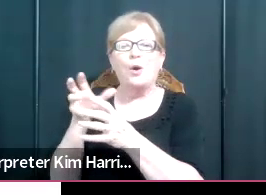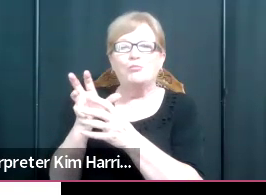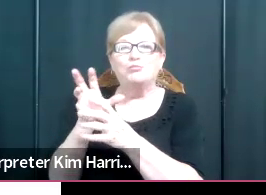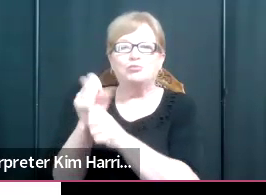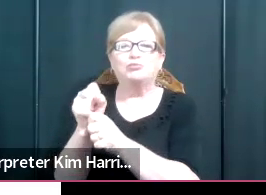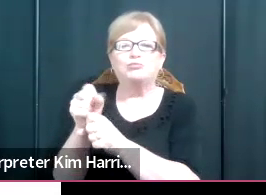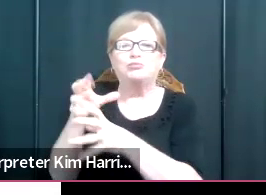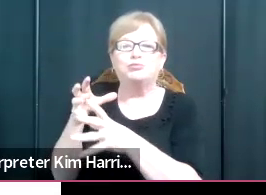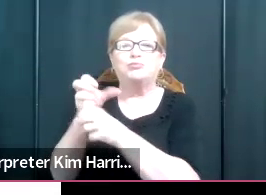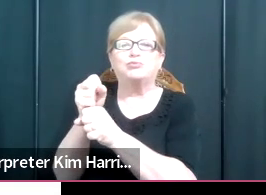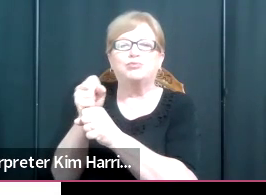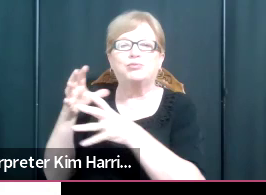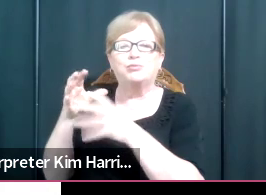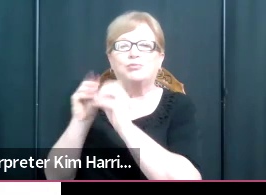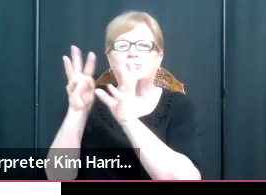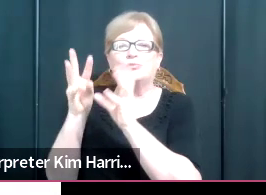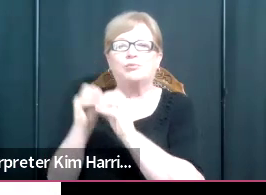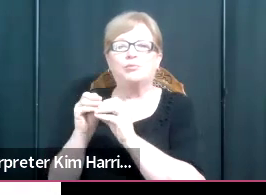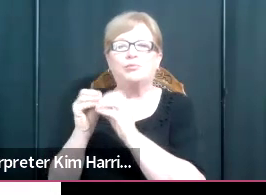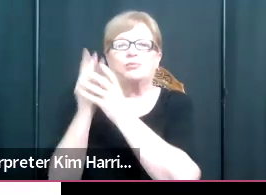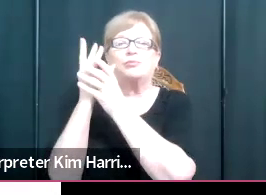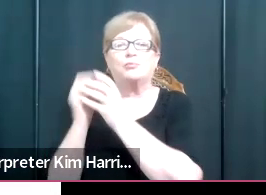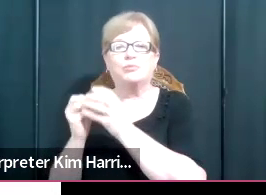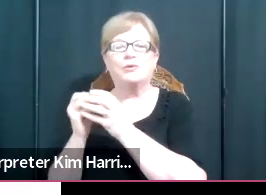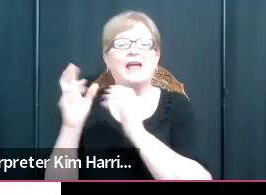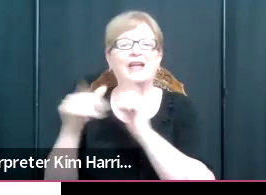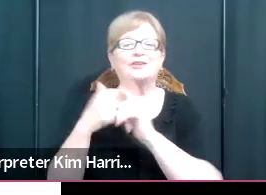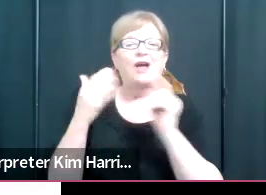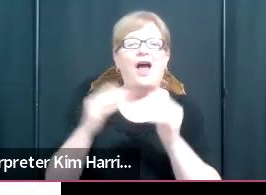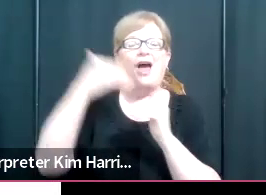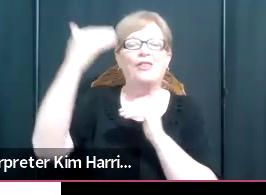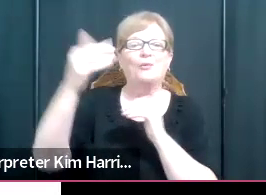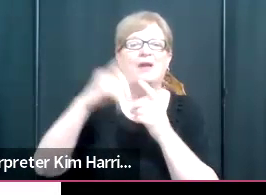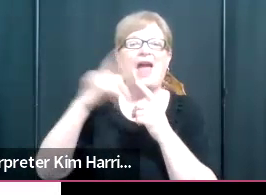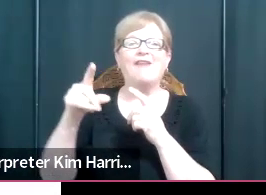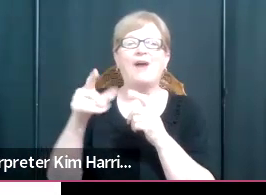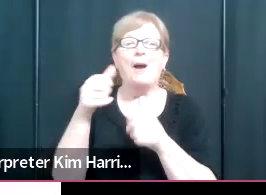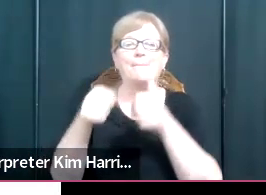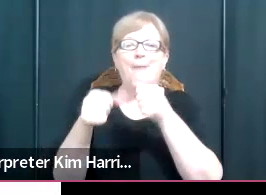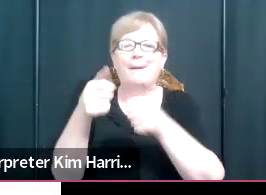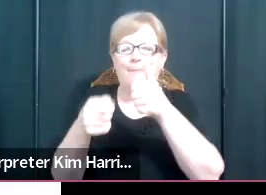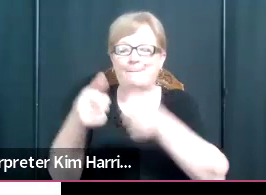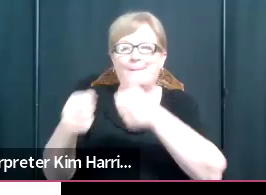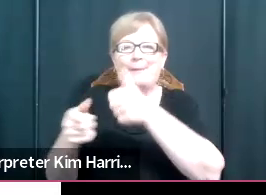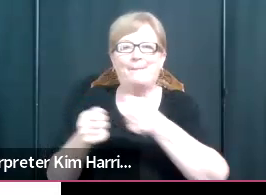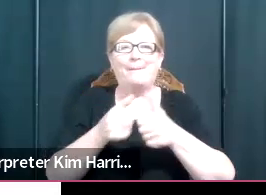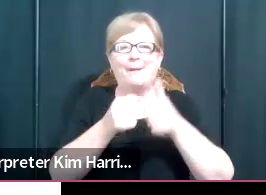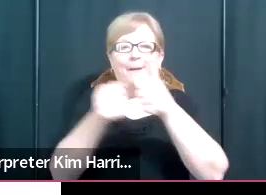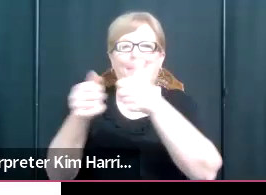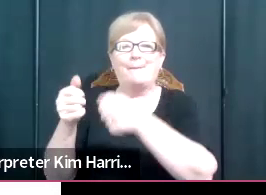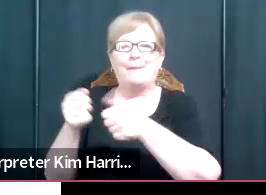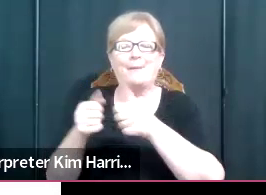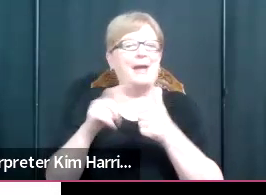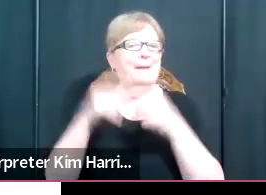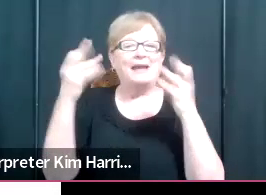those openings. Above that, we have some Pop-It fidgets that everybody nowadays, they come in a bunch of colors